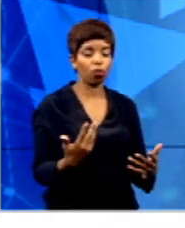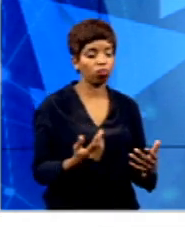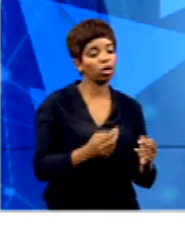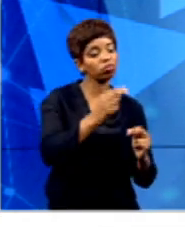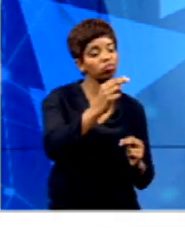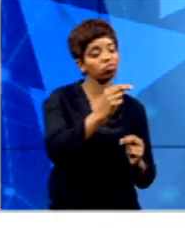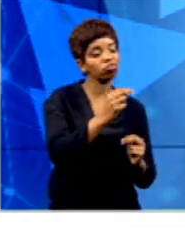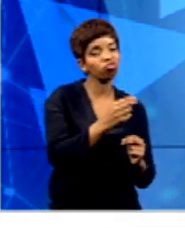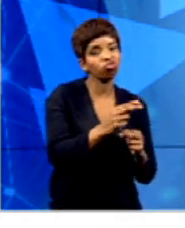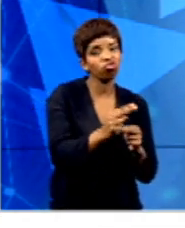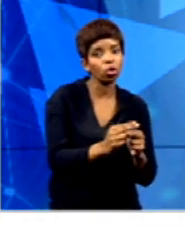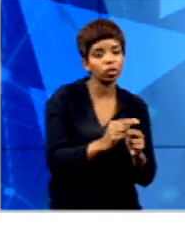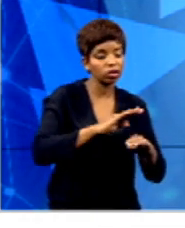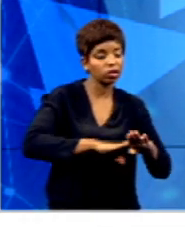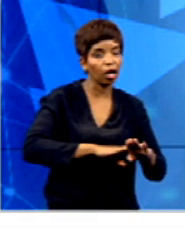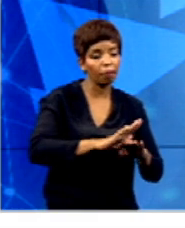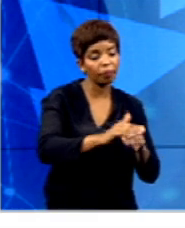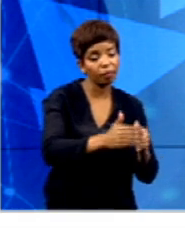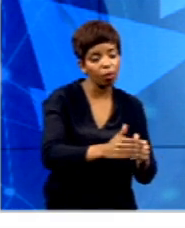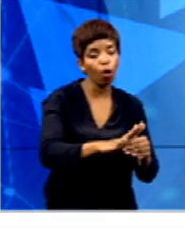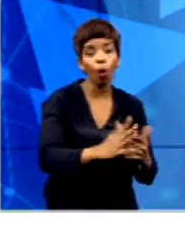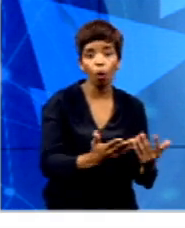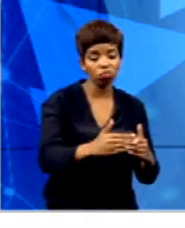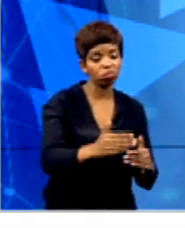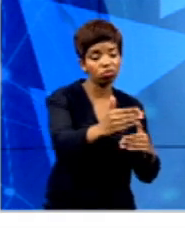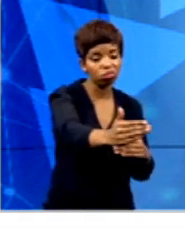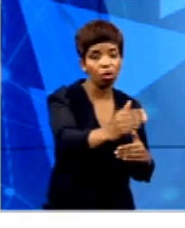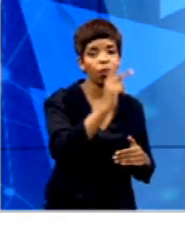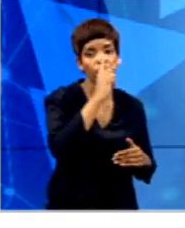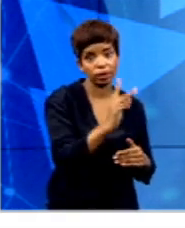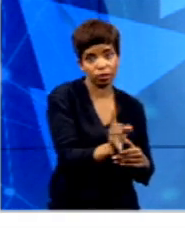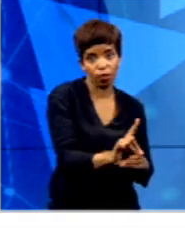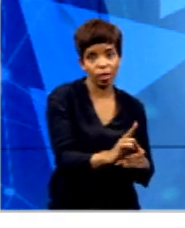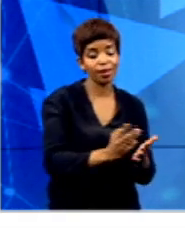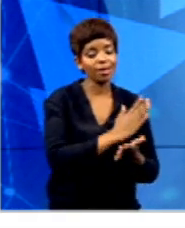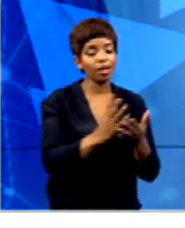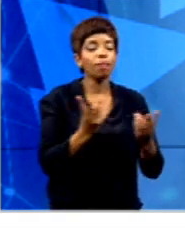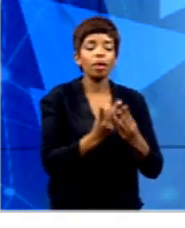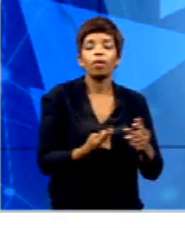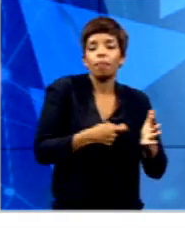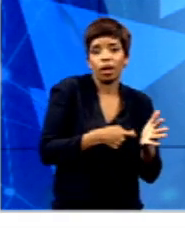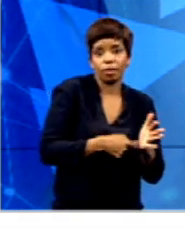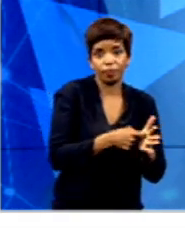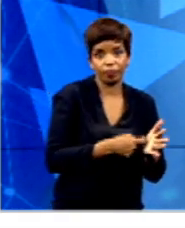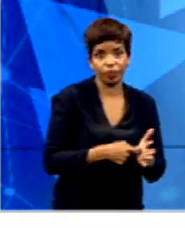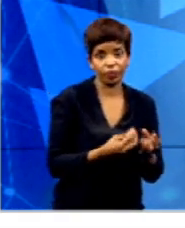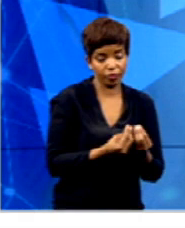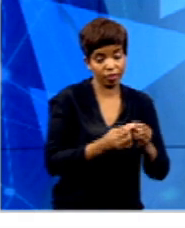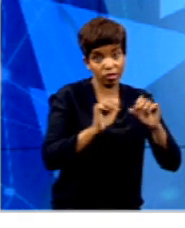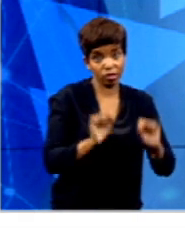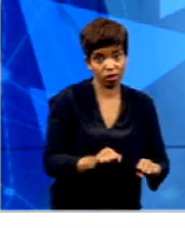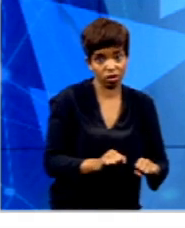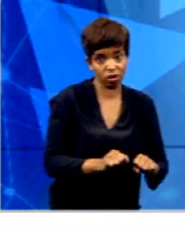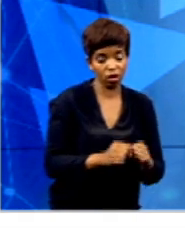side, what we see is some purchases being made by individuals where they've